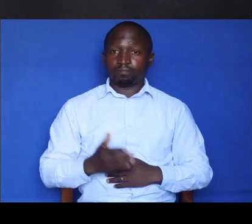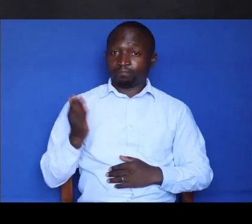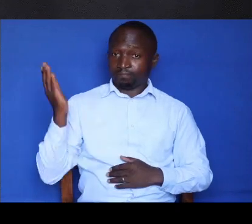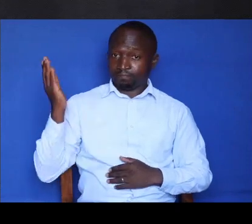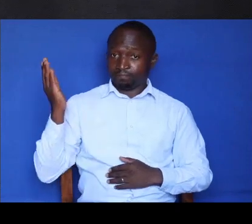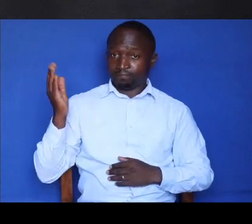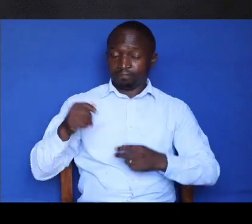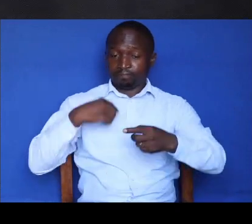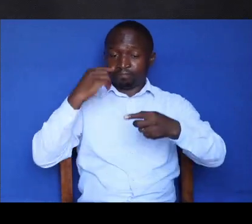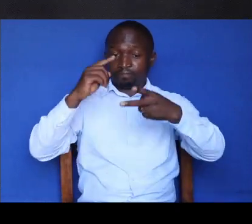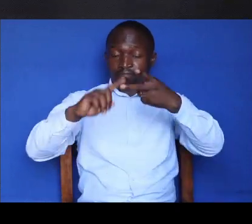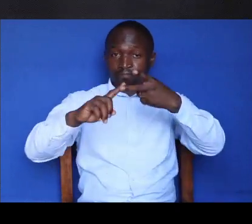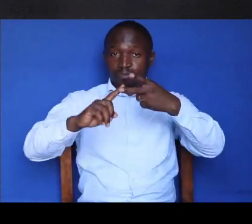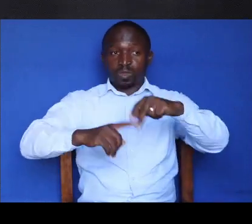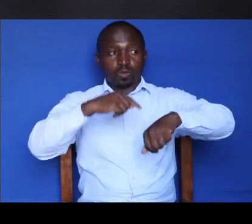During